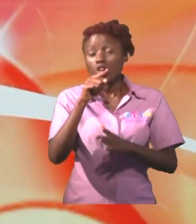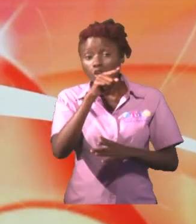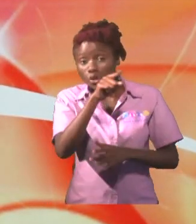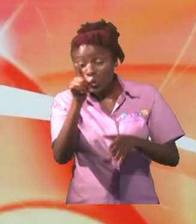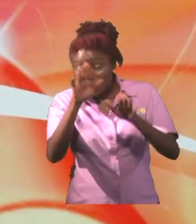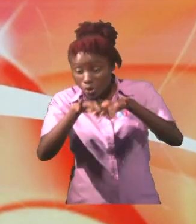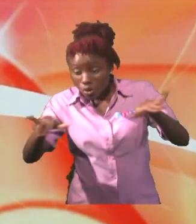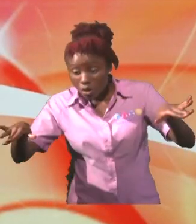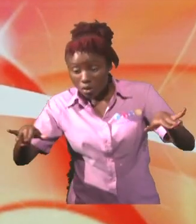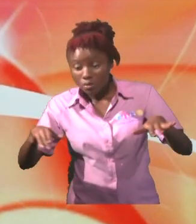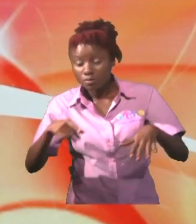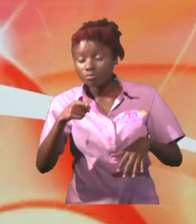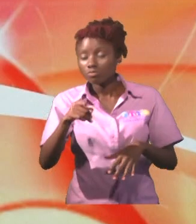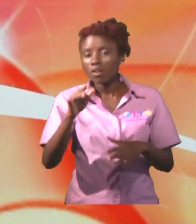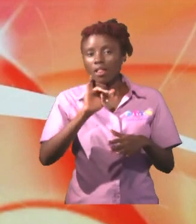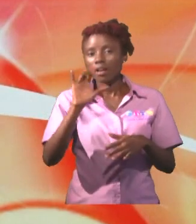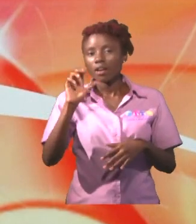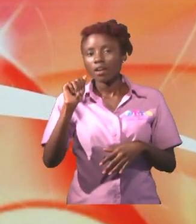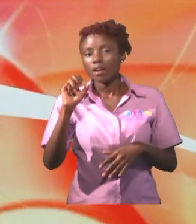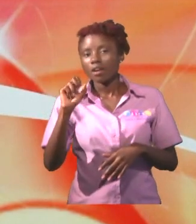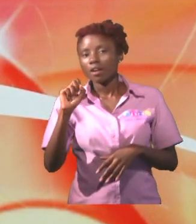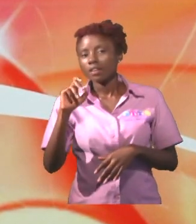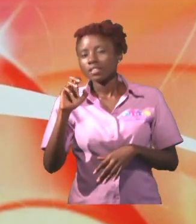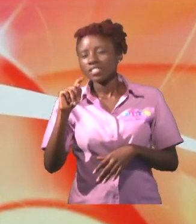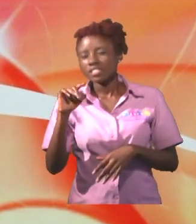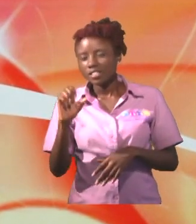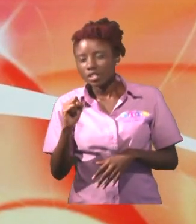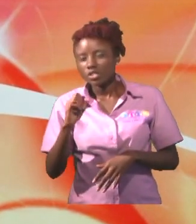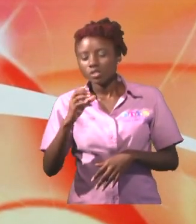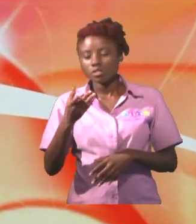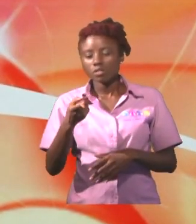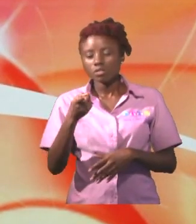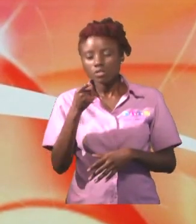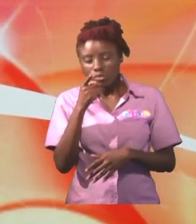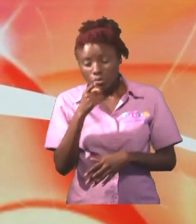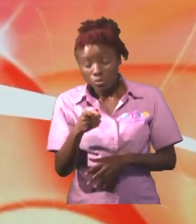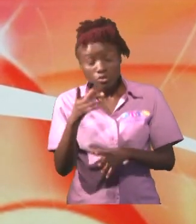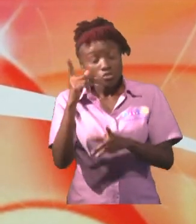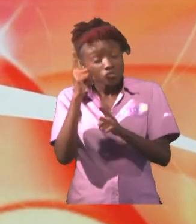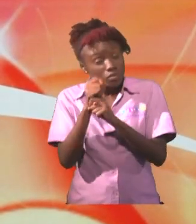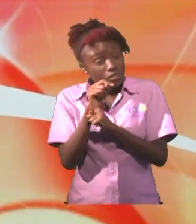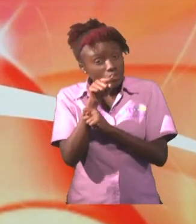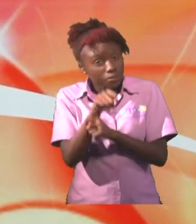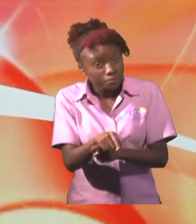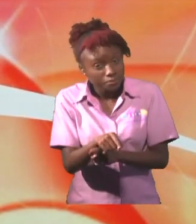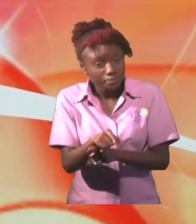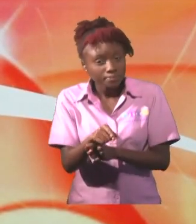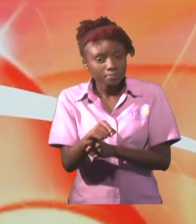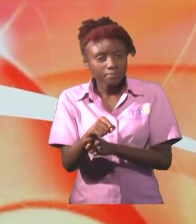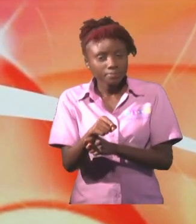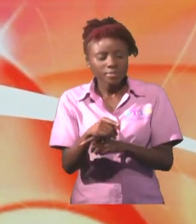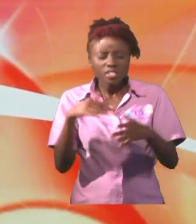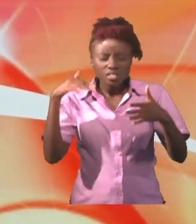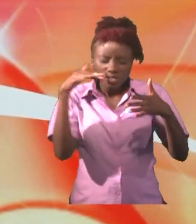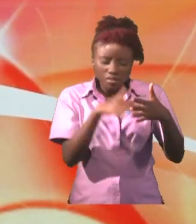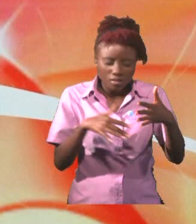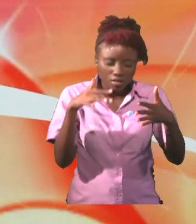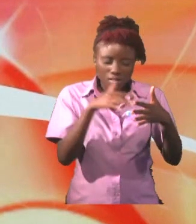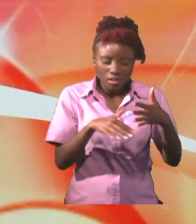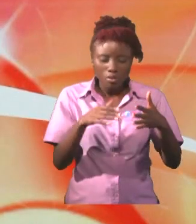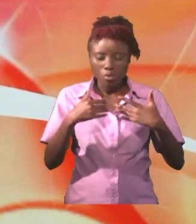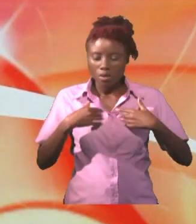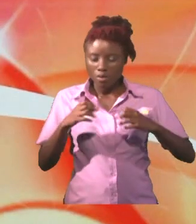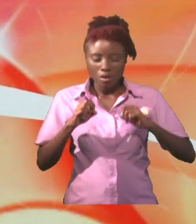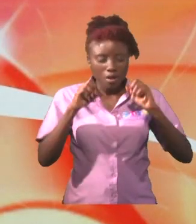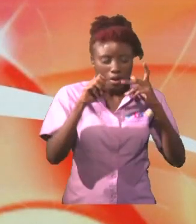valuable assets, and we are placing our trust in you to ensure that you make full use of the opportunities that are